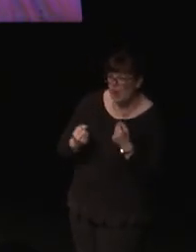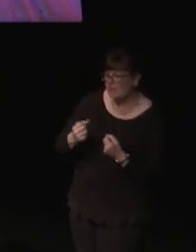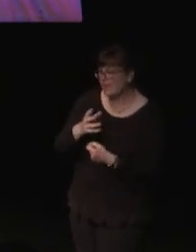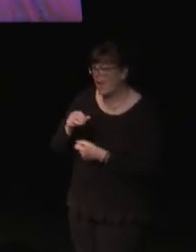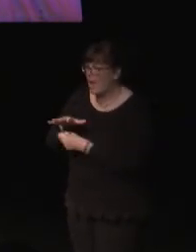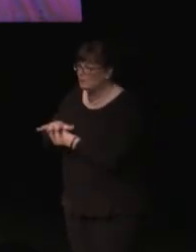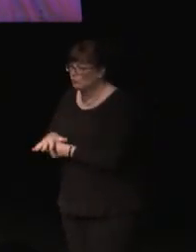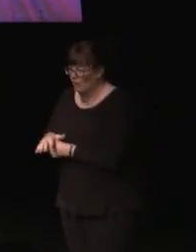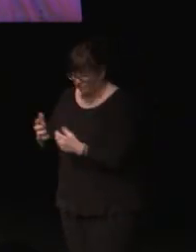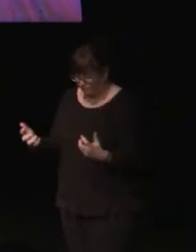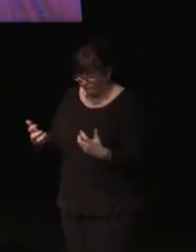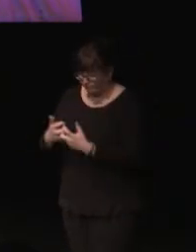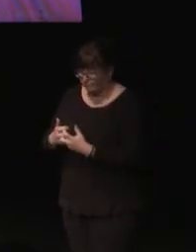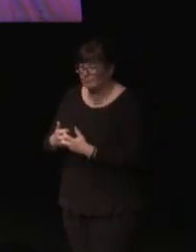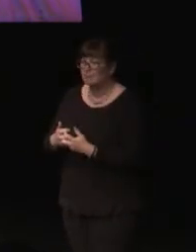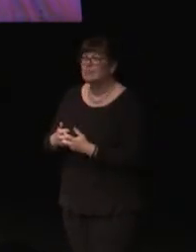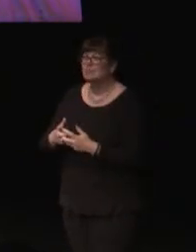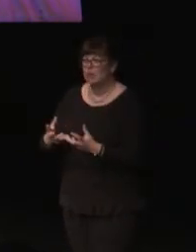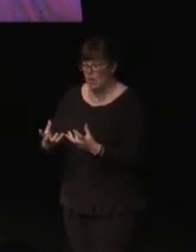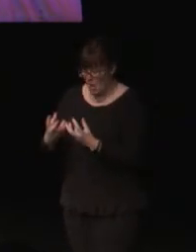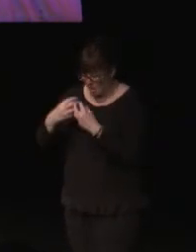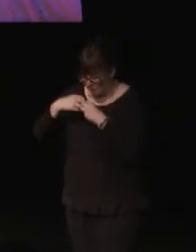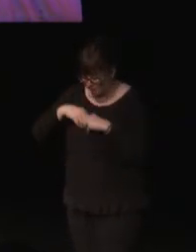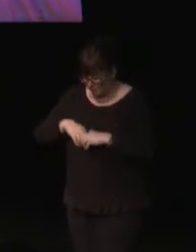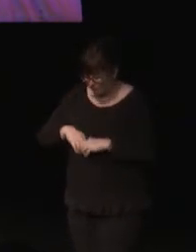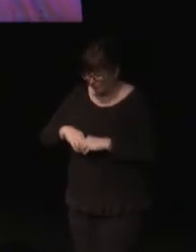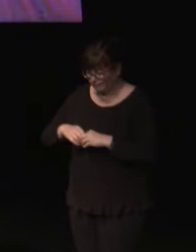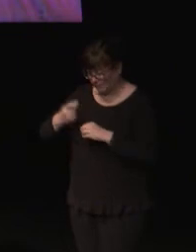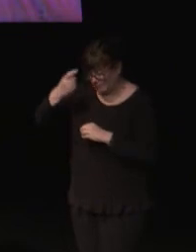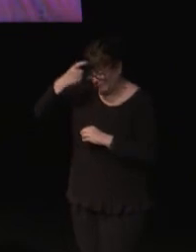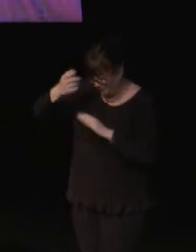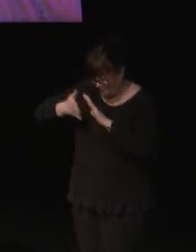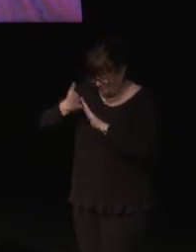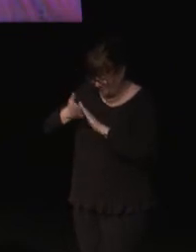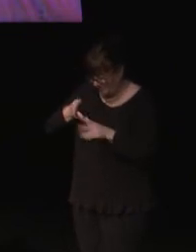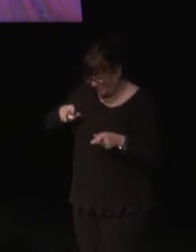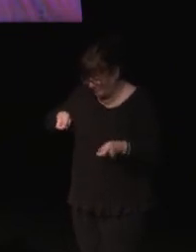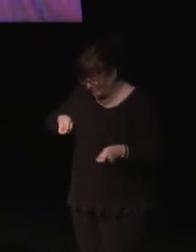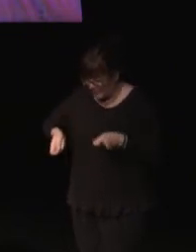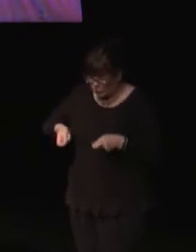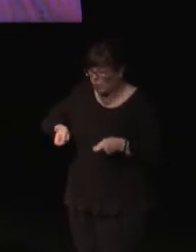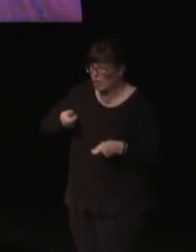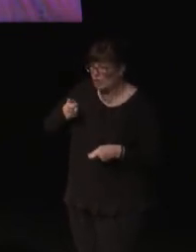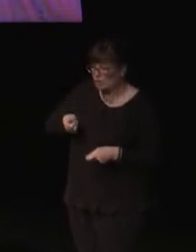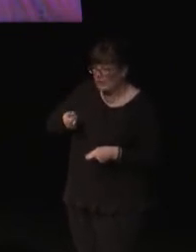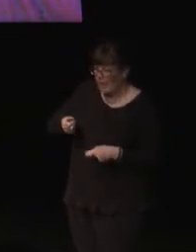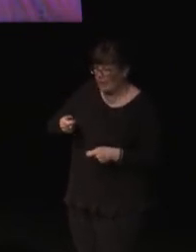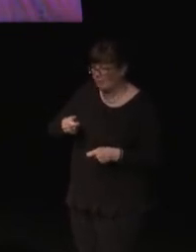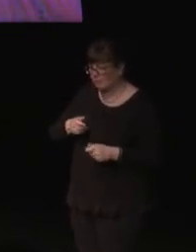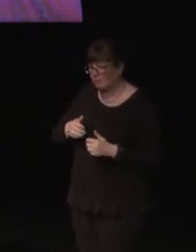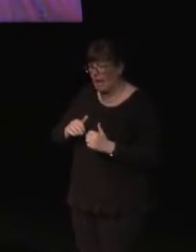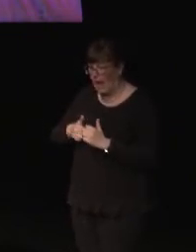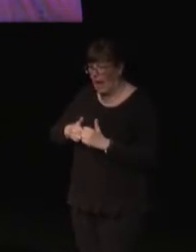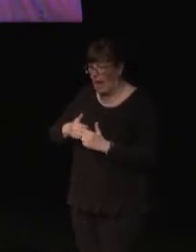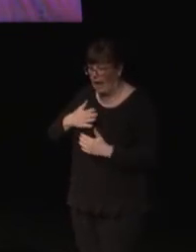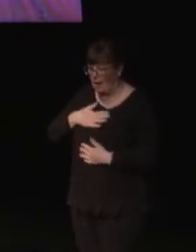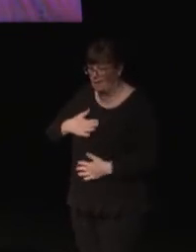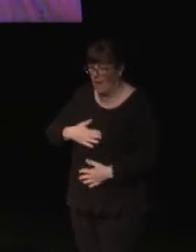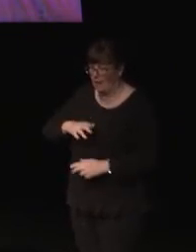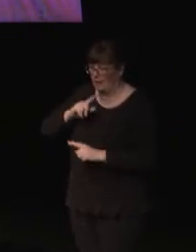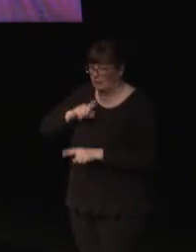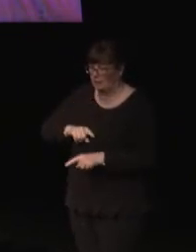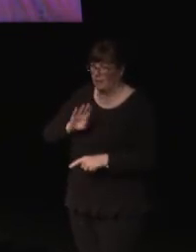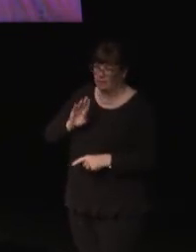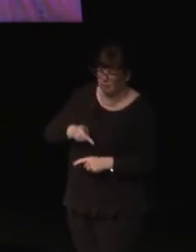okay, bring it all back in and let's kind of control yourself, control your output. And one other thing that I think is